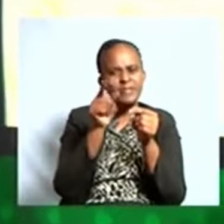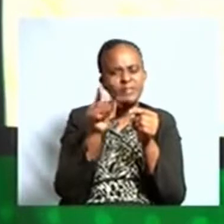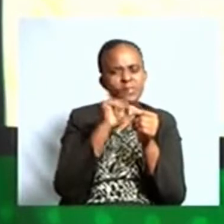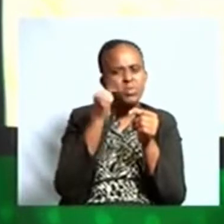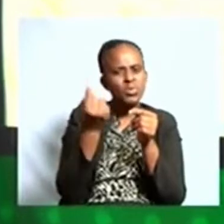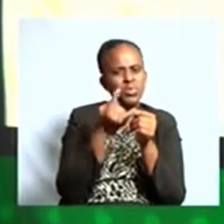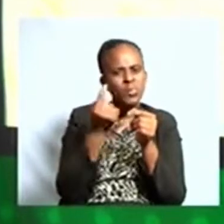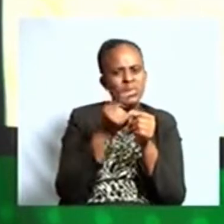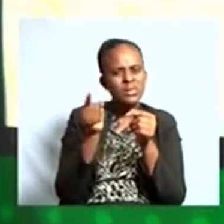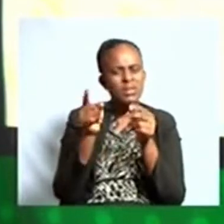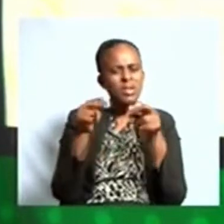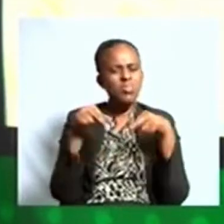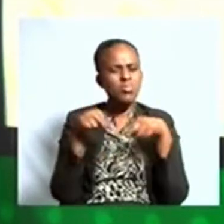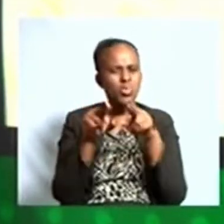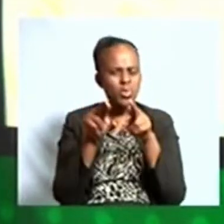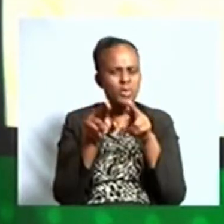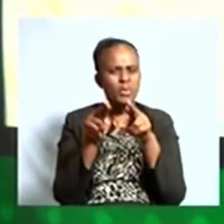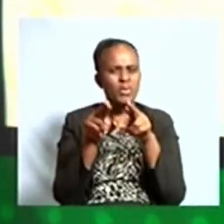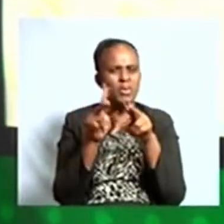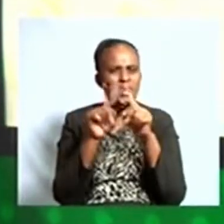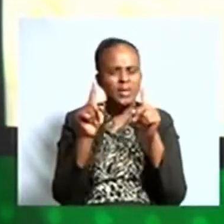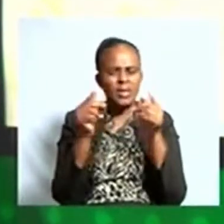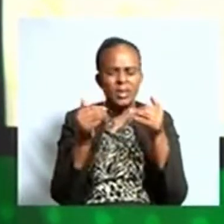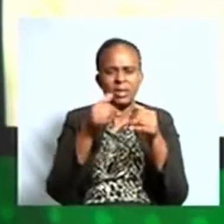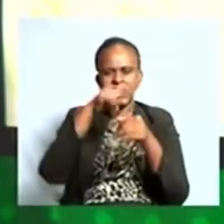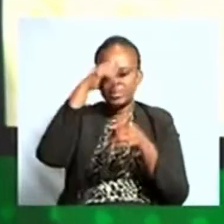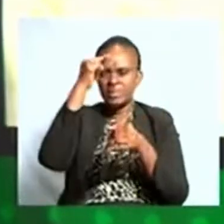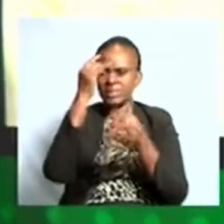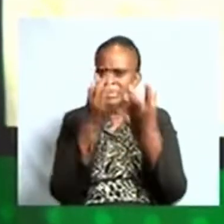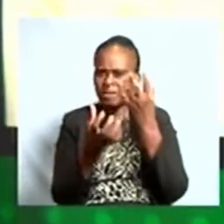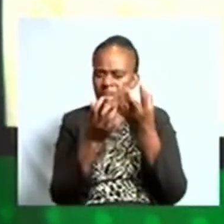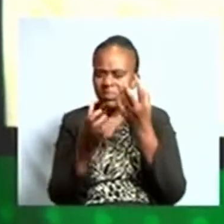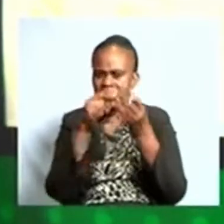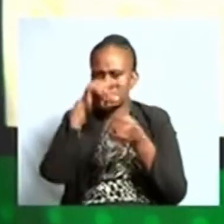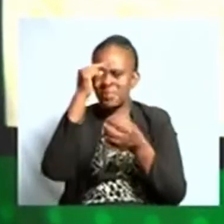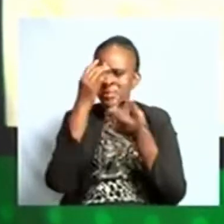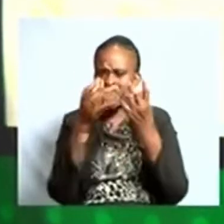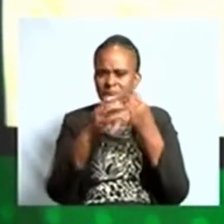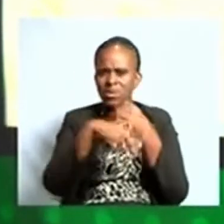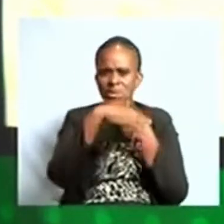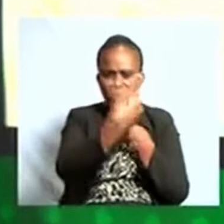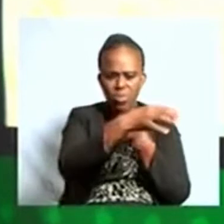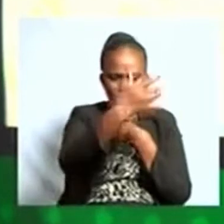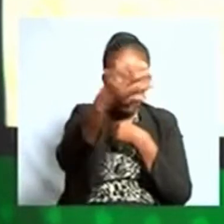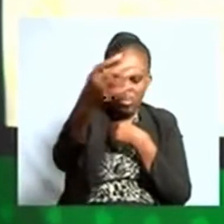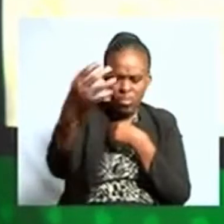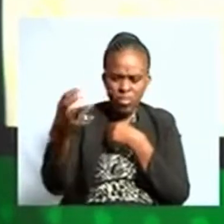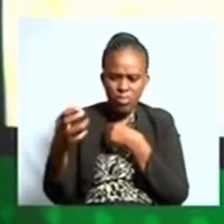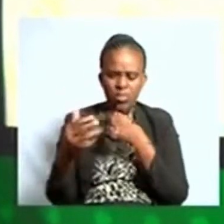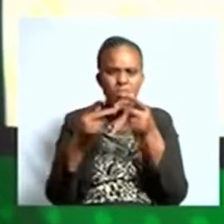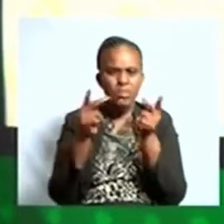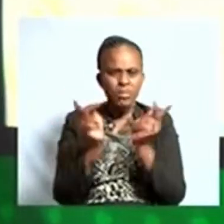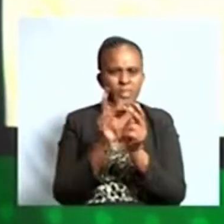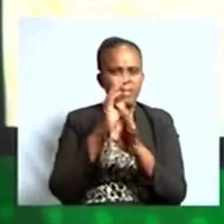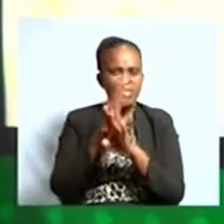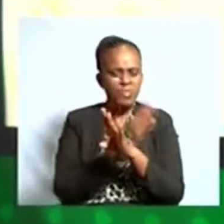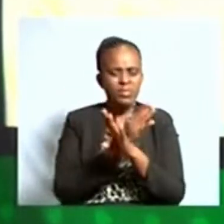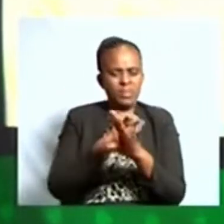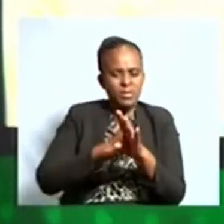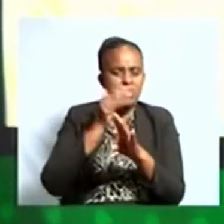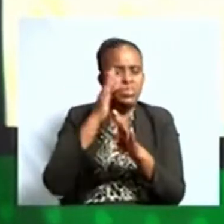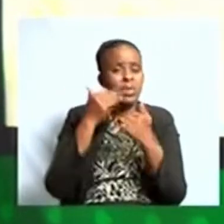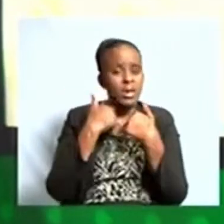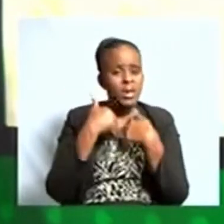the state of the road, but the amount of charcoal that is just littered around that place, before we know it, we are going to